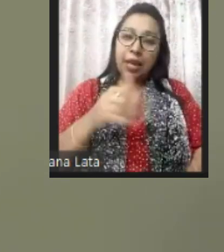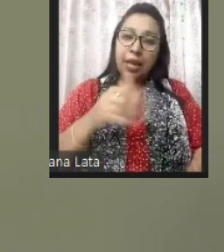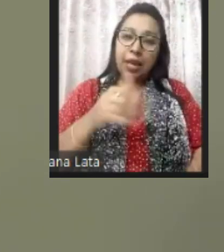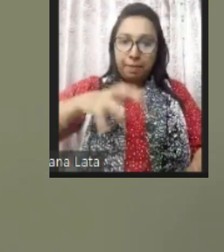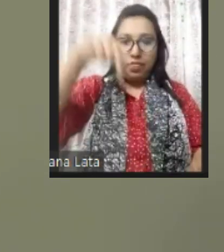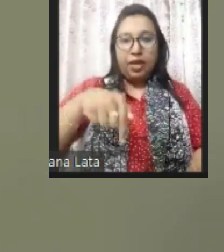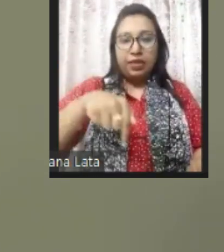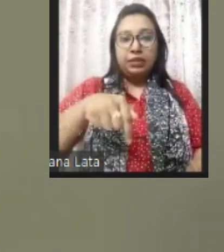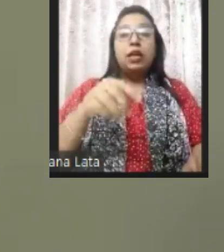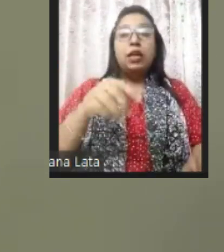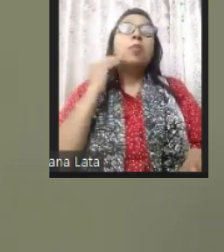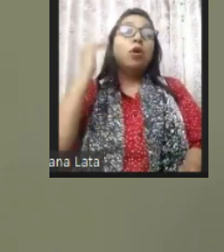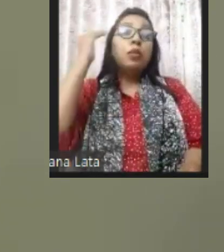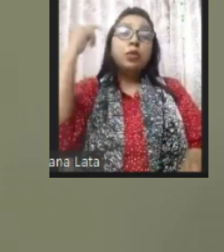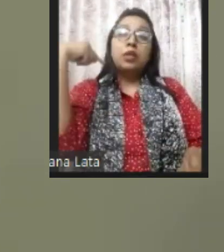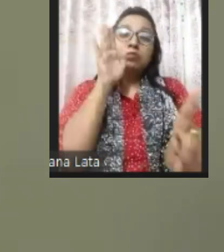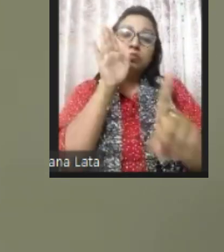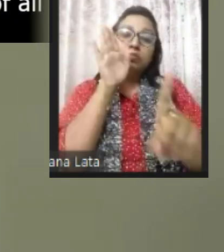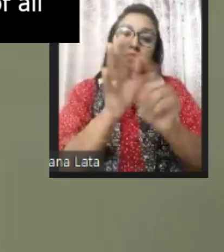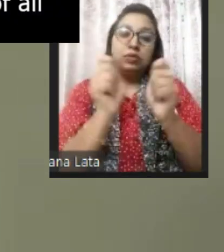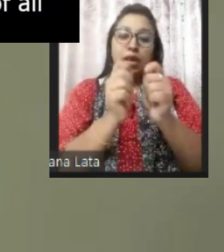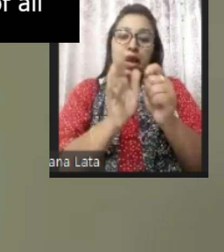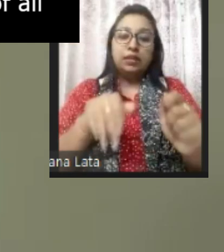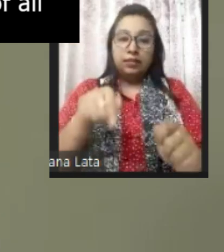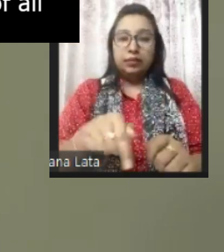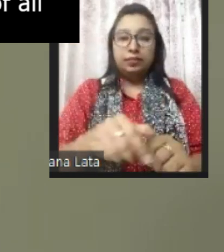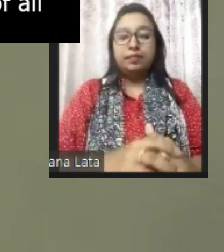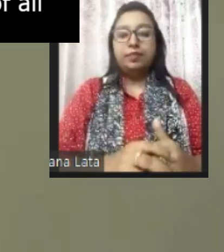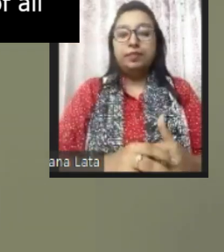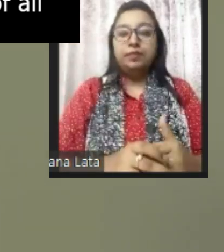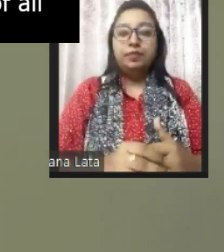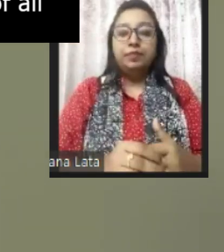all citizens, including persons with disabilities.